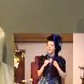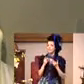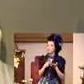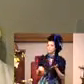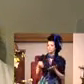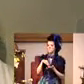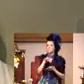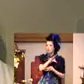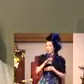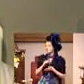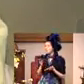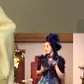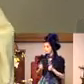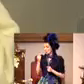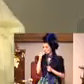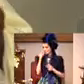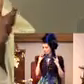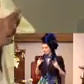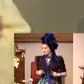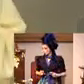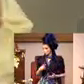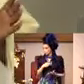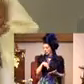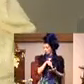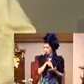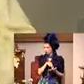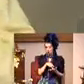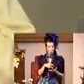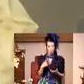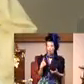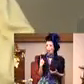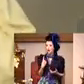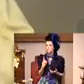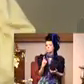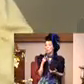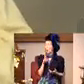was a physical resurrection, whether you believe it was just a spiritual move,